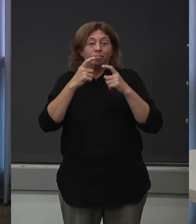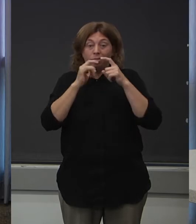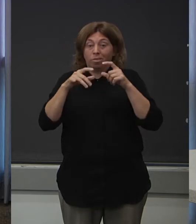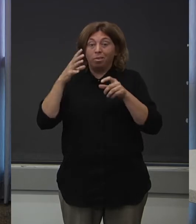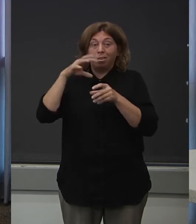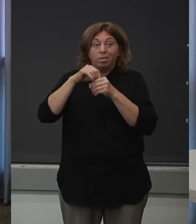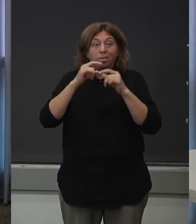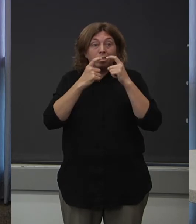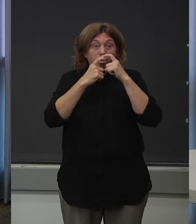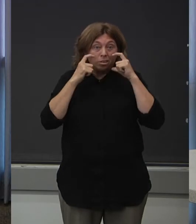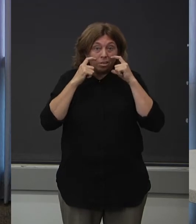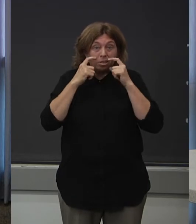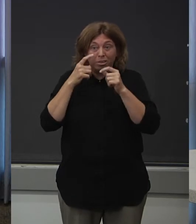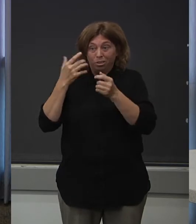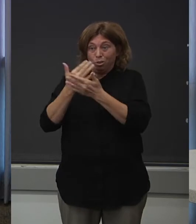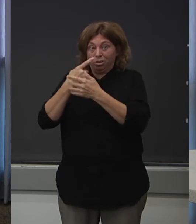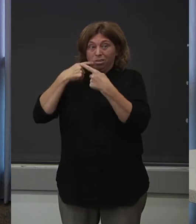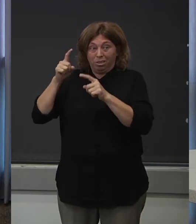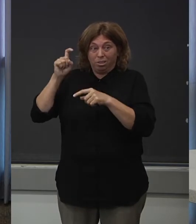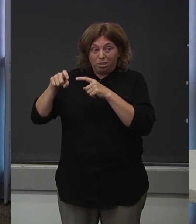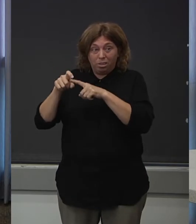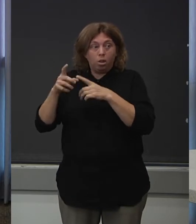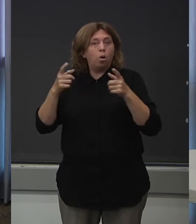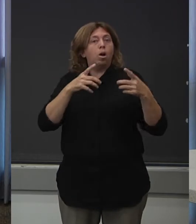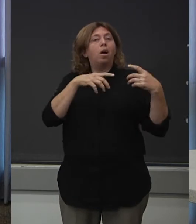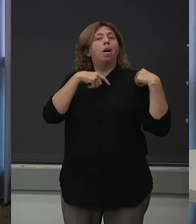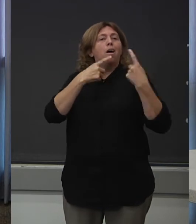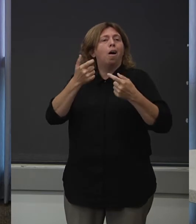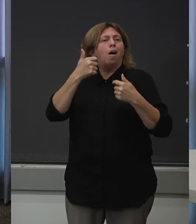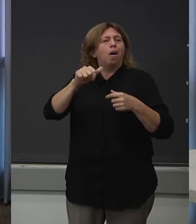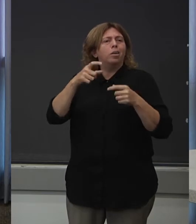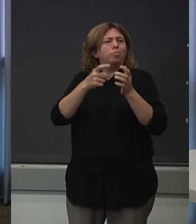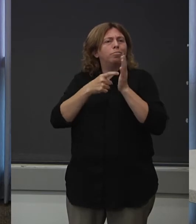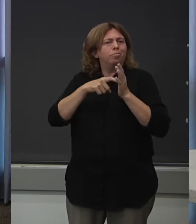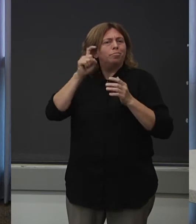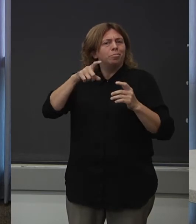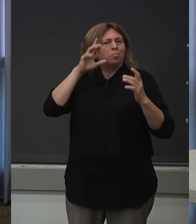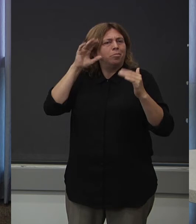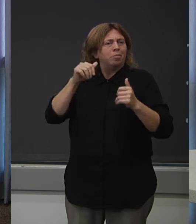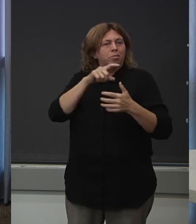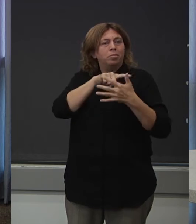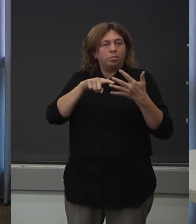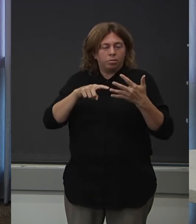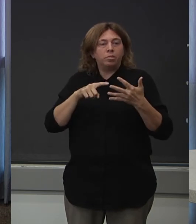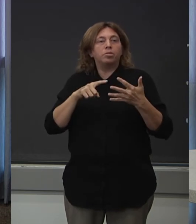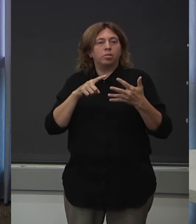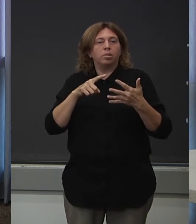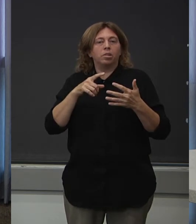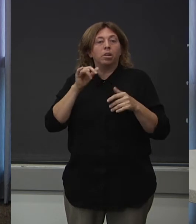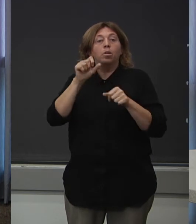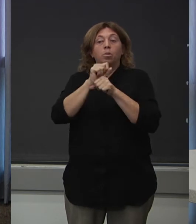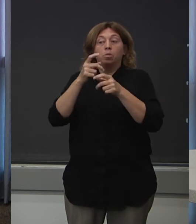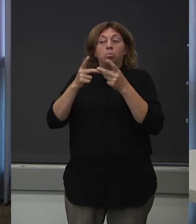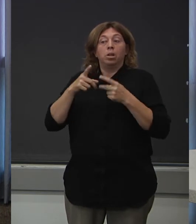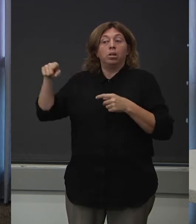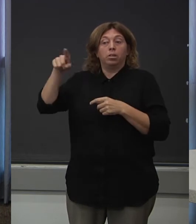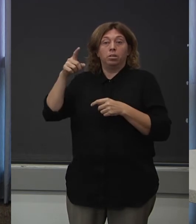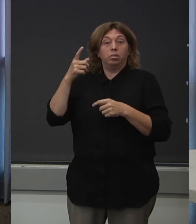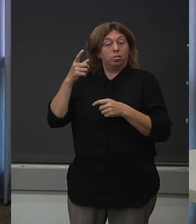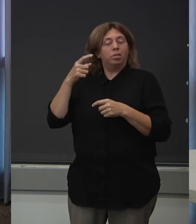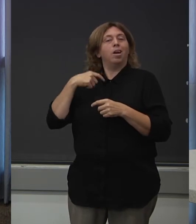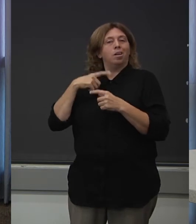been around longer, it is our expectation that employers will comply. And that does mean making sure